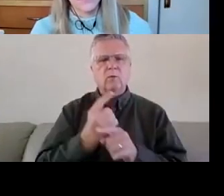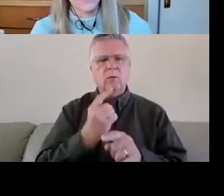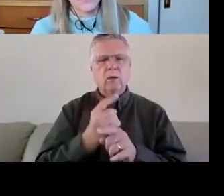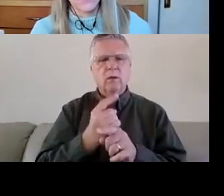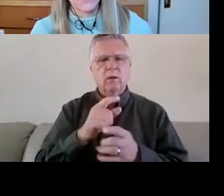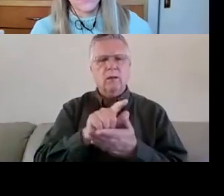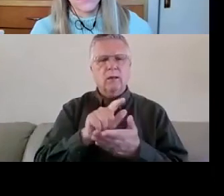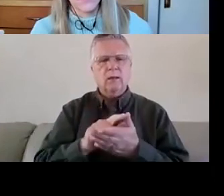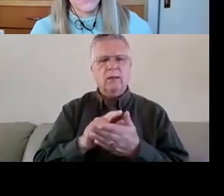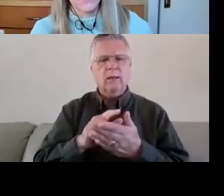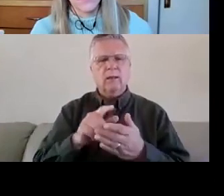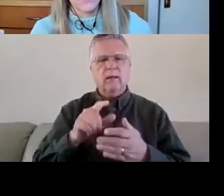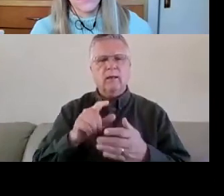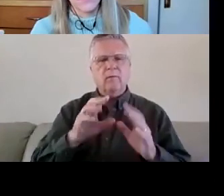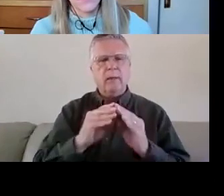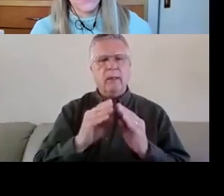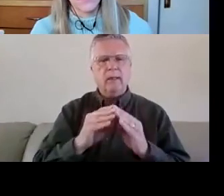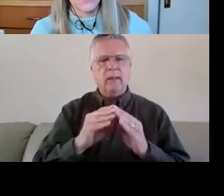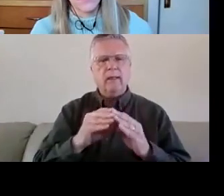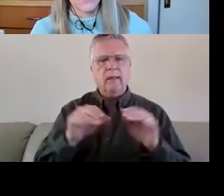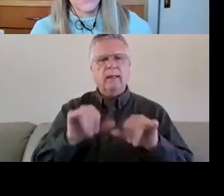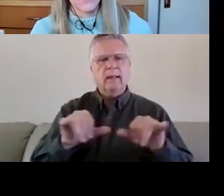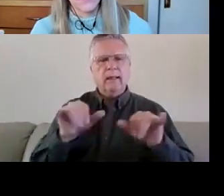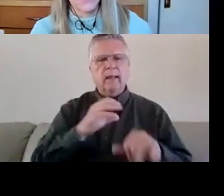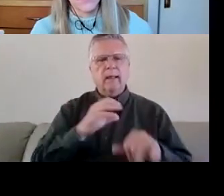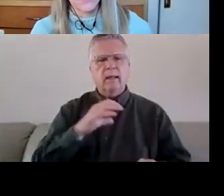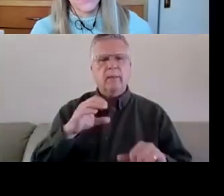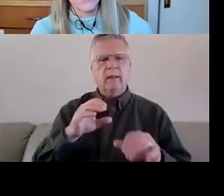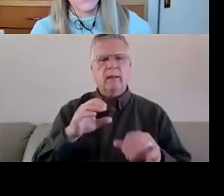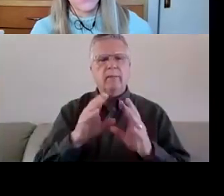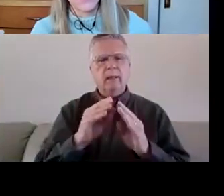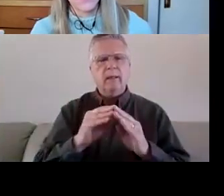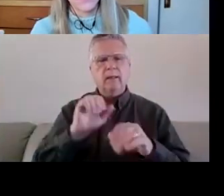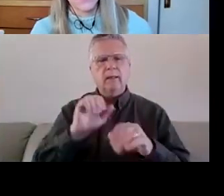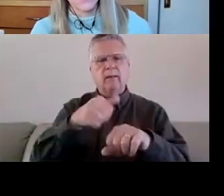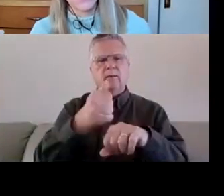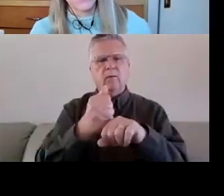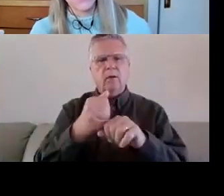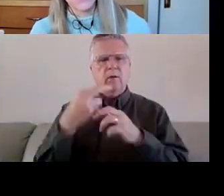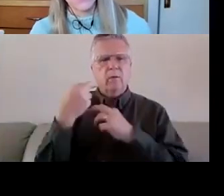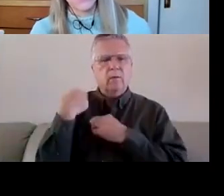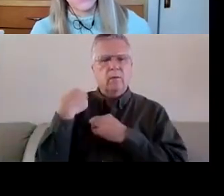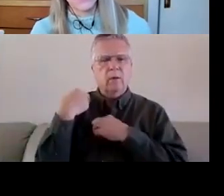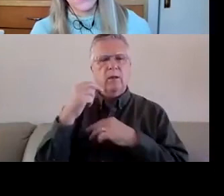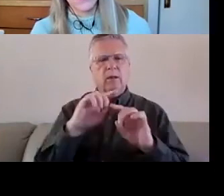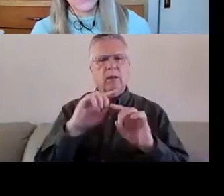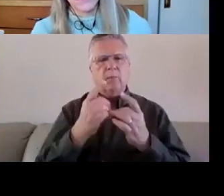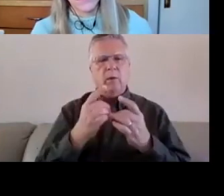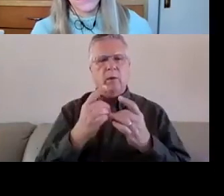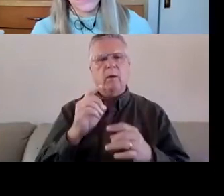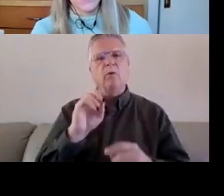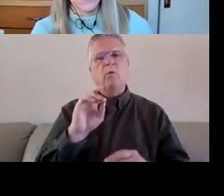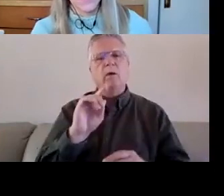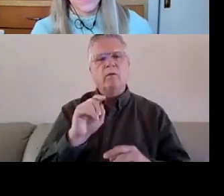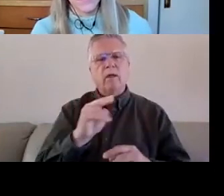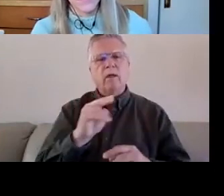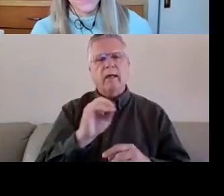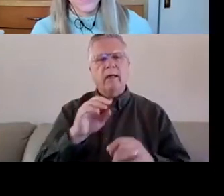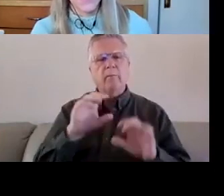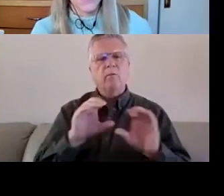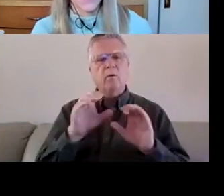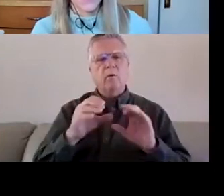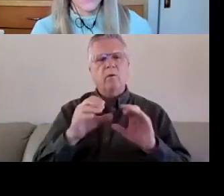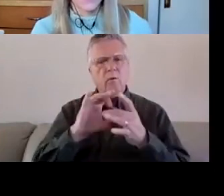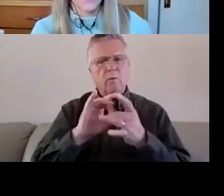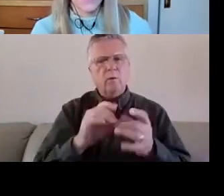sessions, standing committee meetings, setting forth the responsibility of the Department of Innovation and Performance with respect to meetings